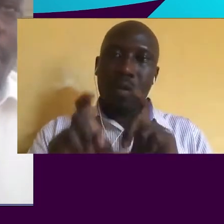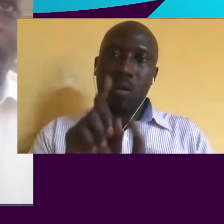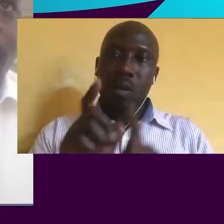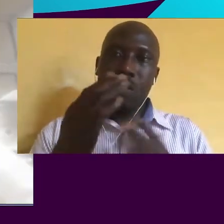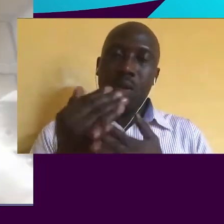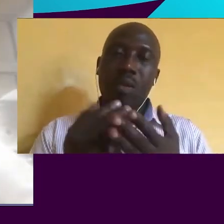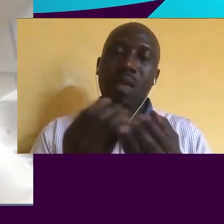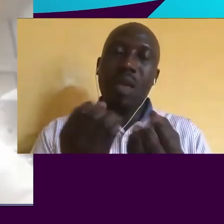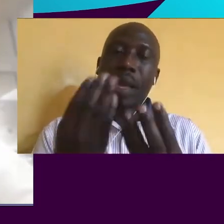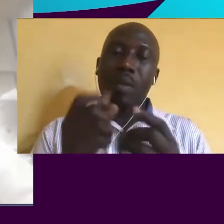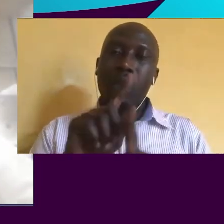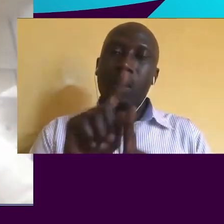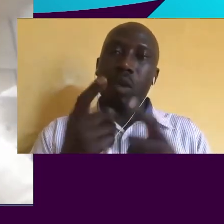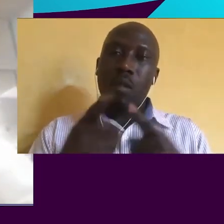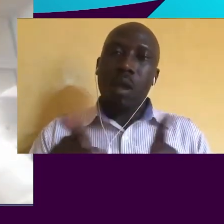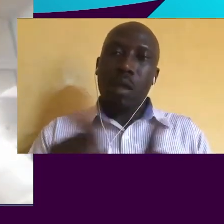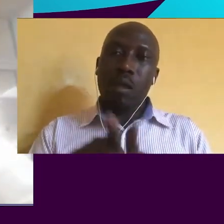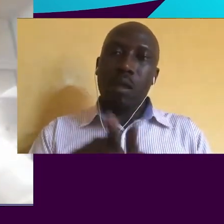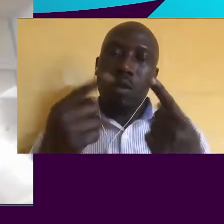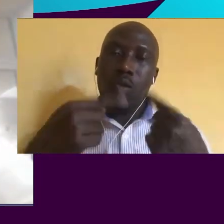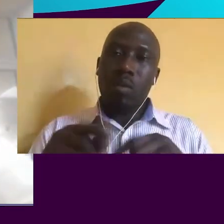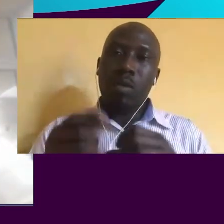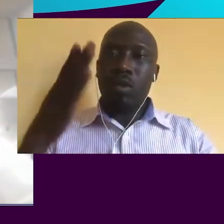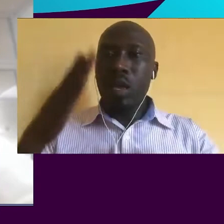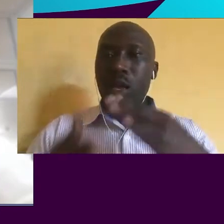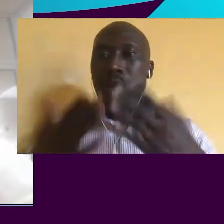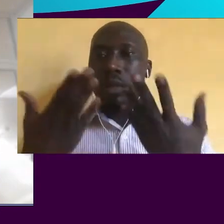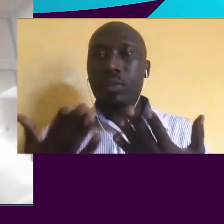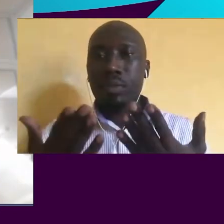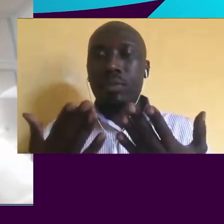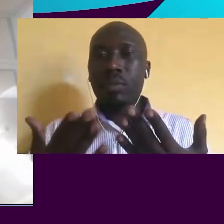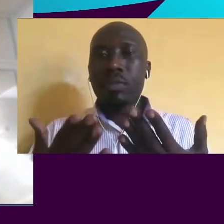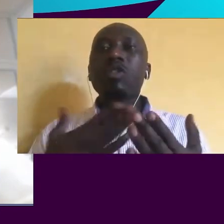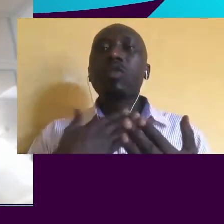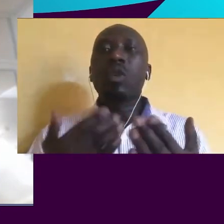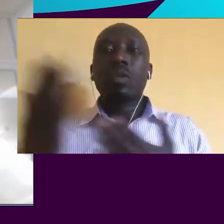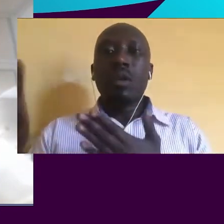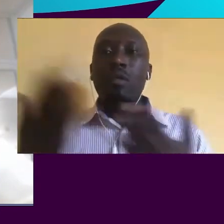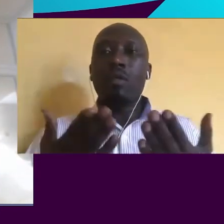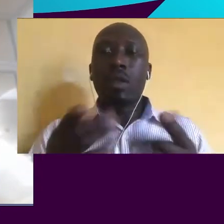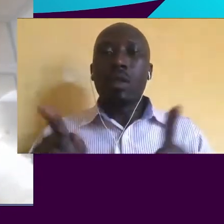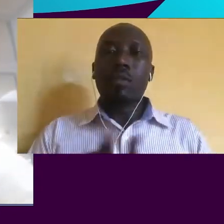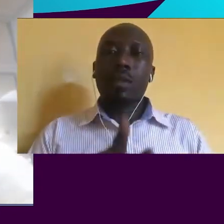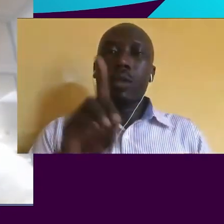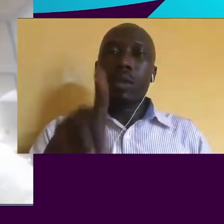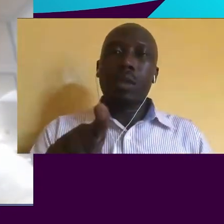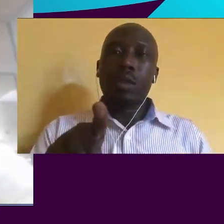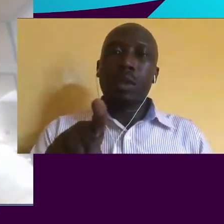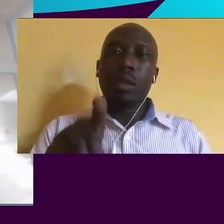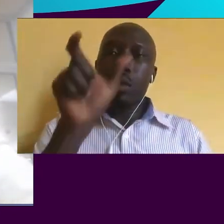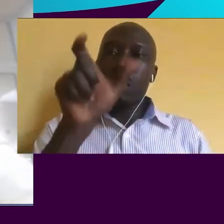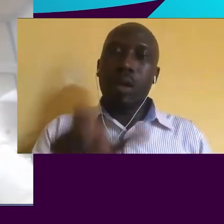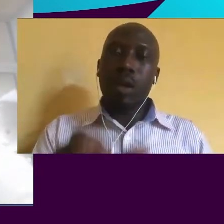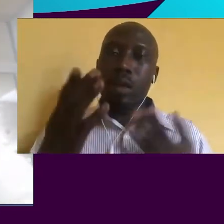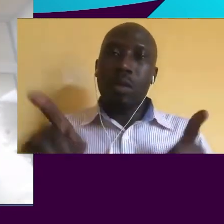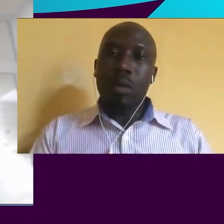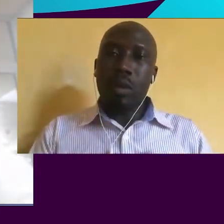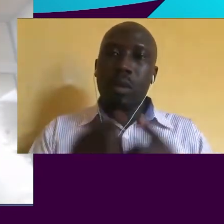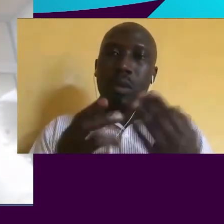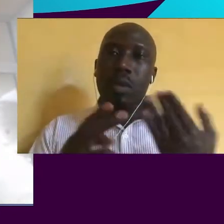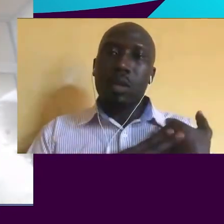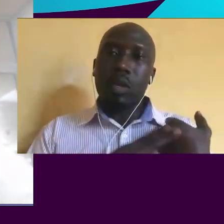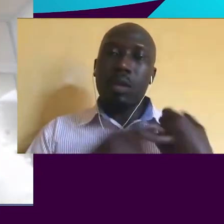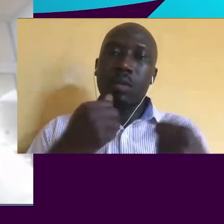but we are coming to the end. I'd like to invite the person who is in charge of ensuring that British